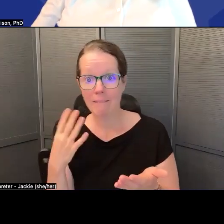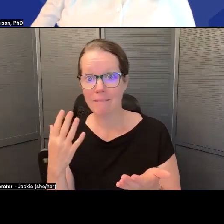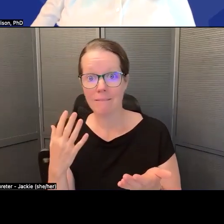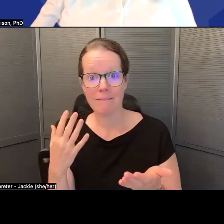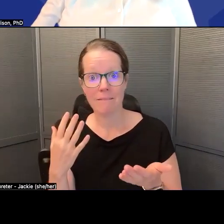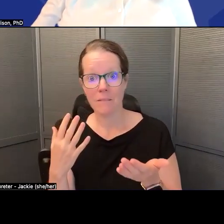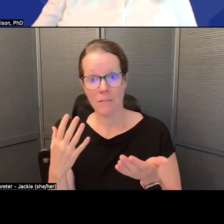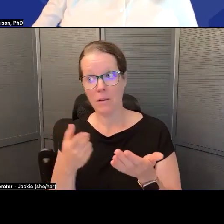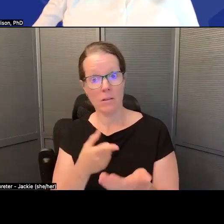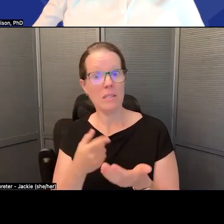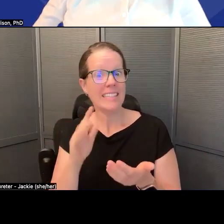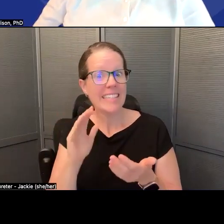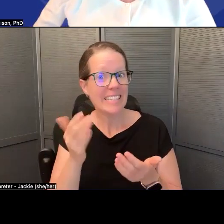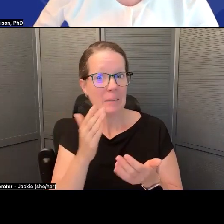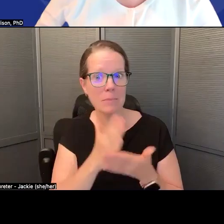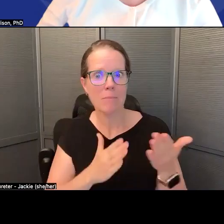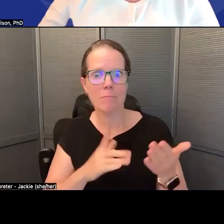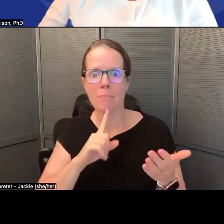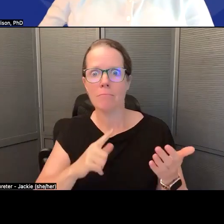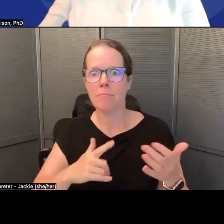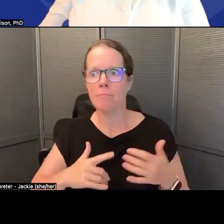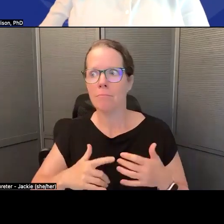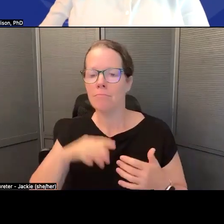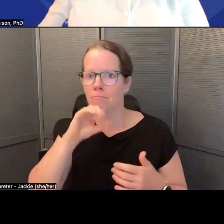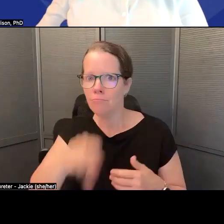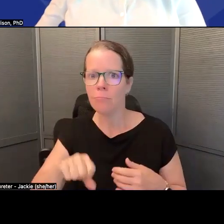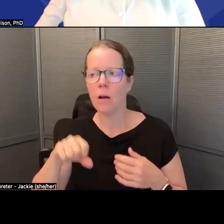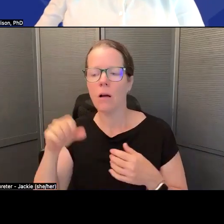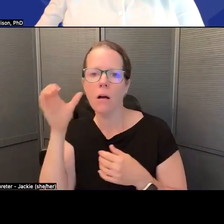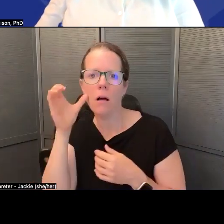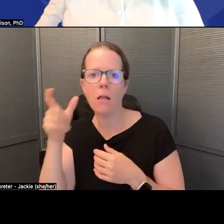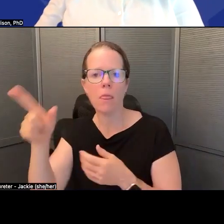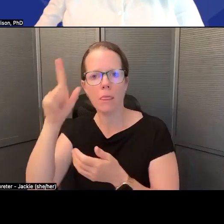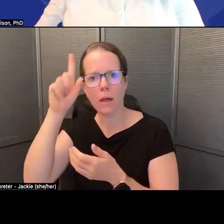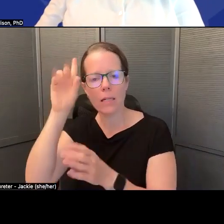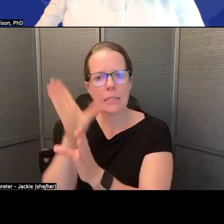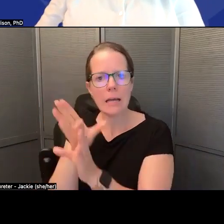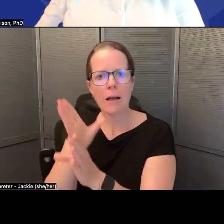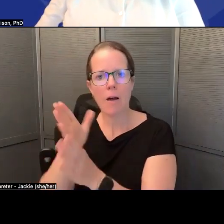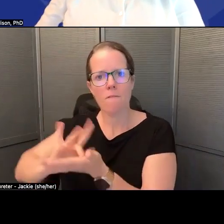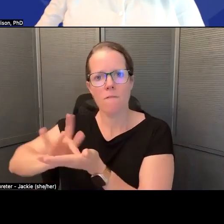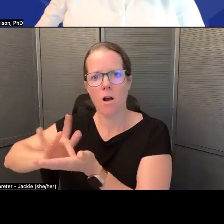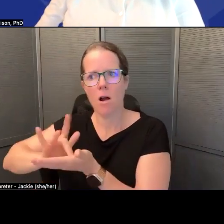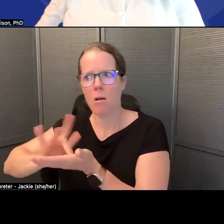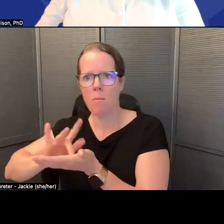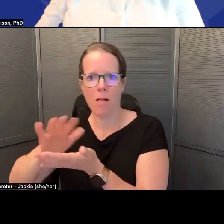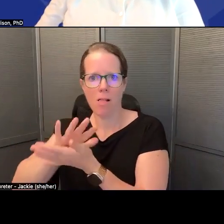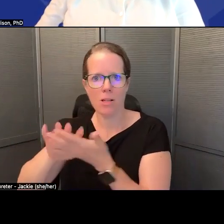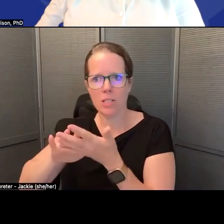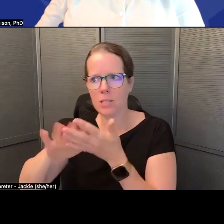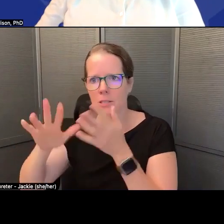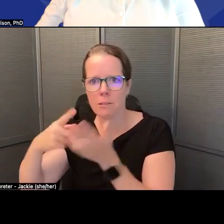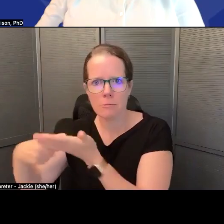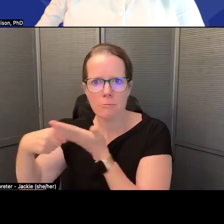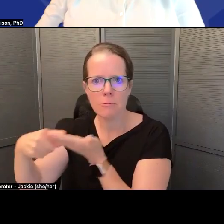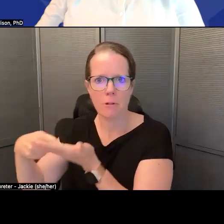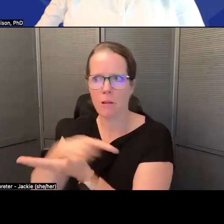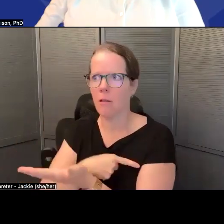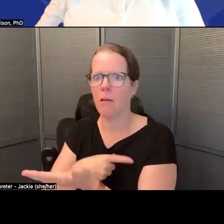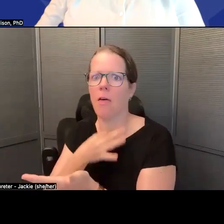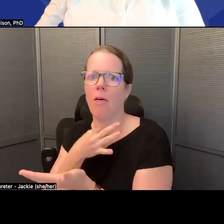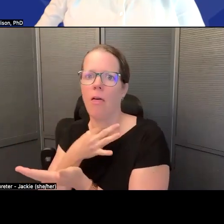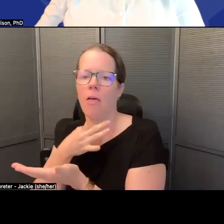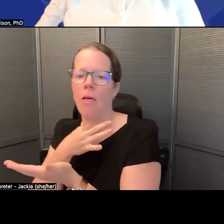really loved it, whereas others described it as being too remote from the daily issues that they were